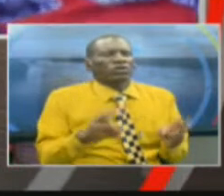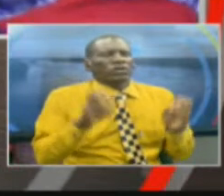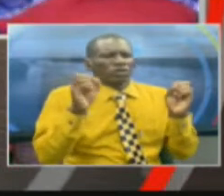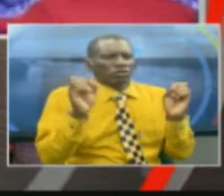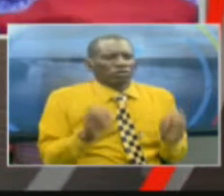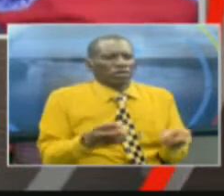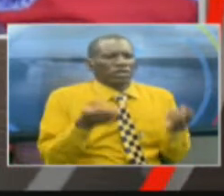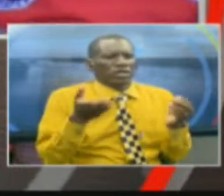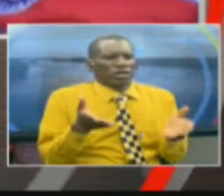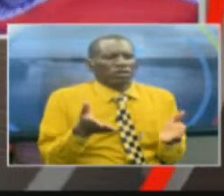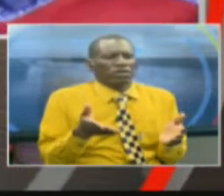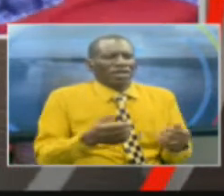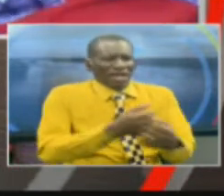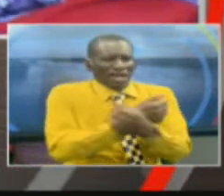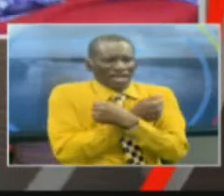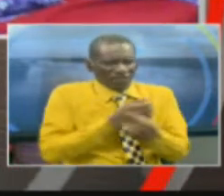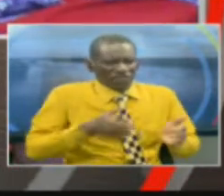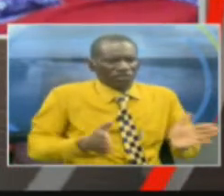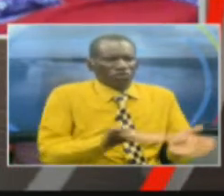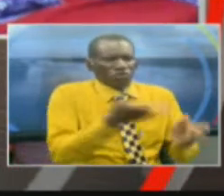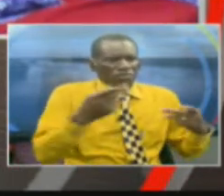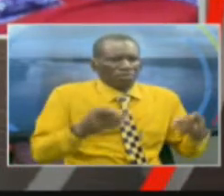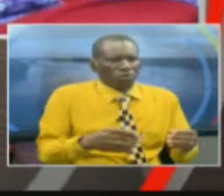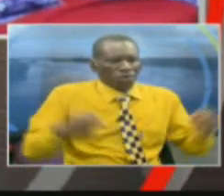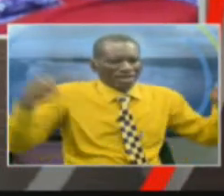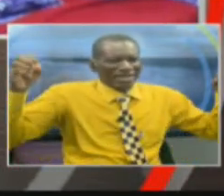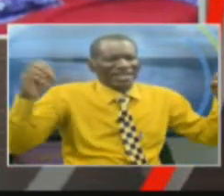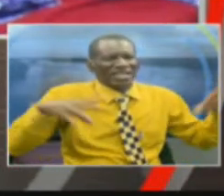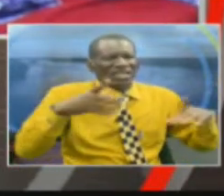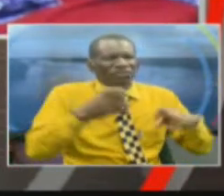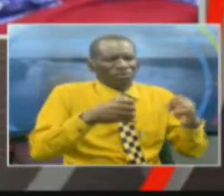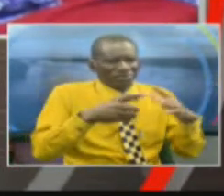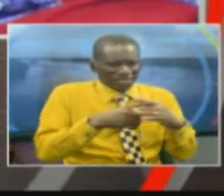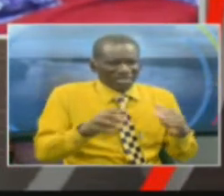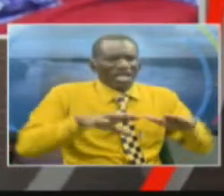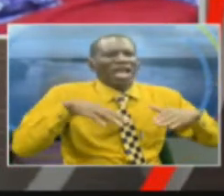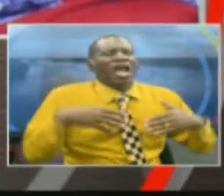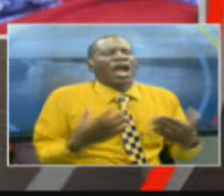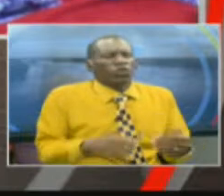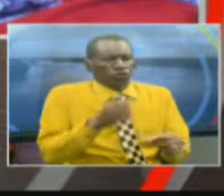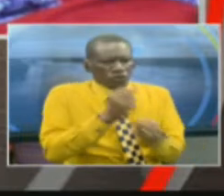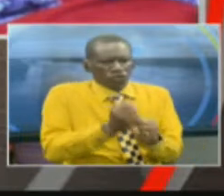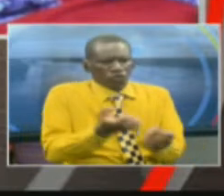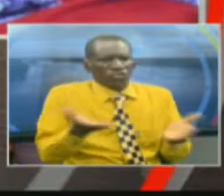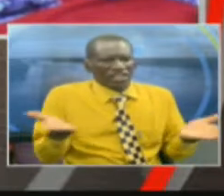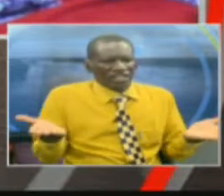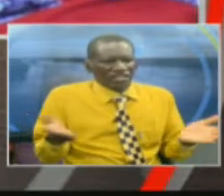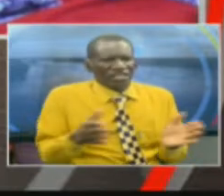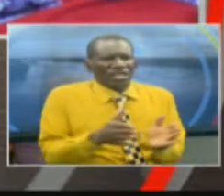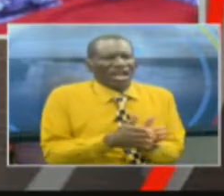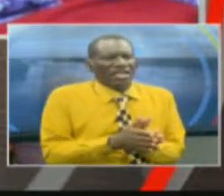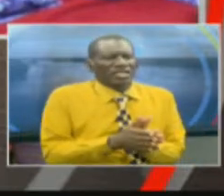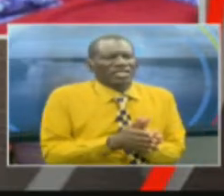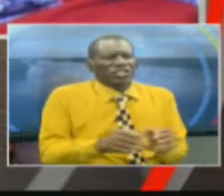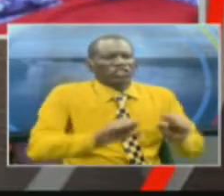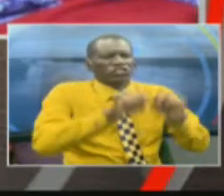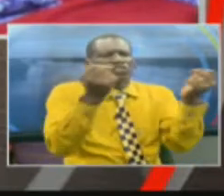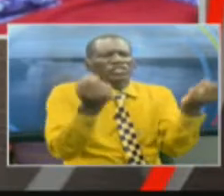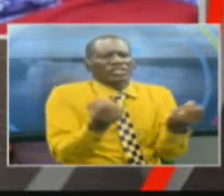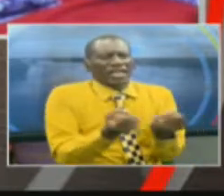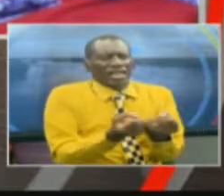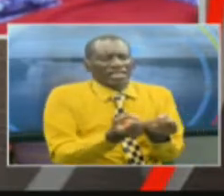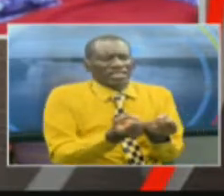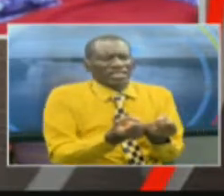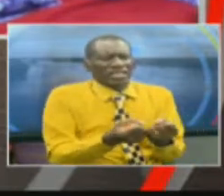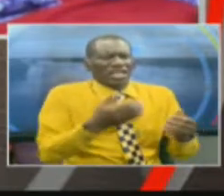Okay. I love the way you were so clear from the get-go how you're going to go about it, and it took society to get on board,